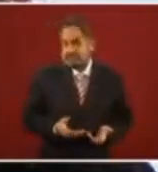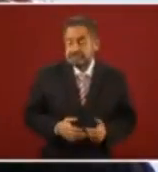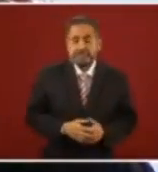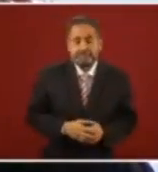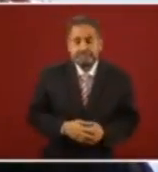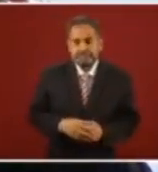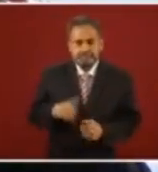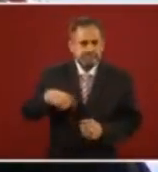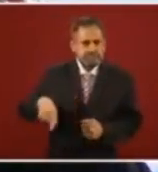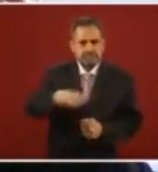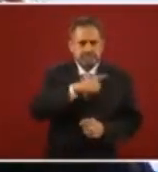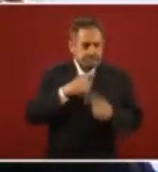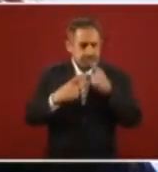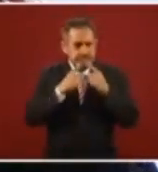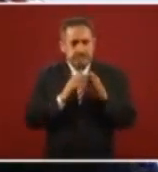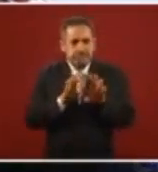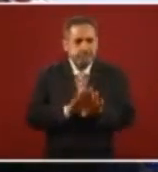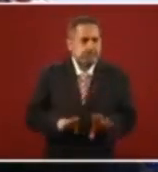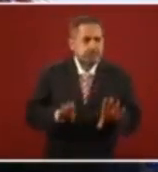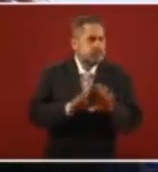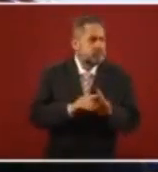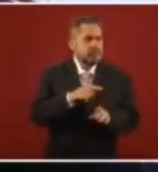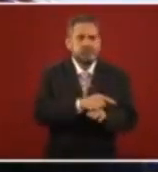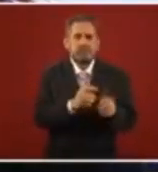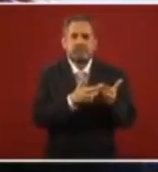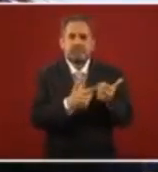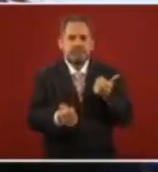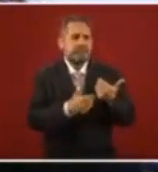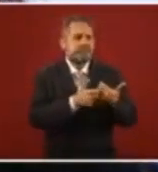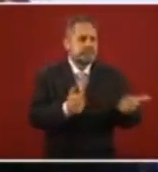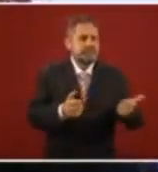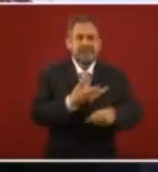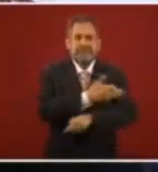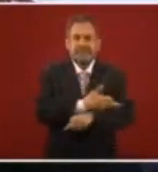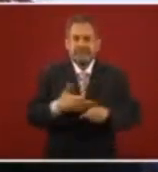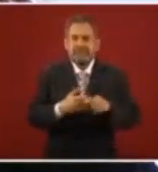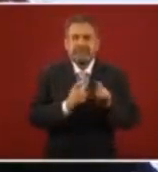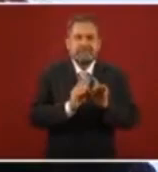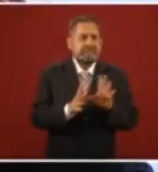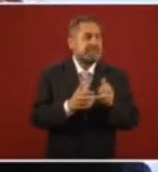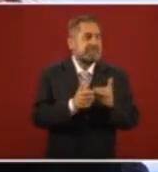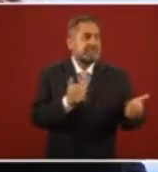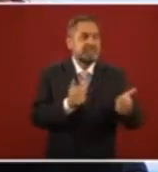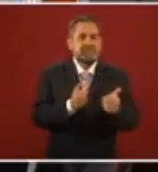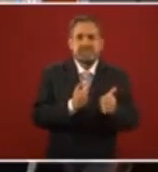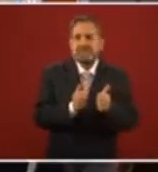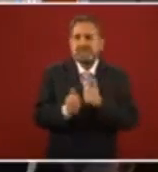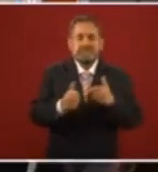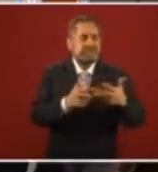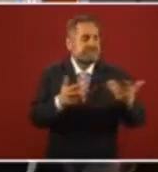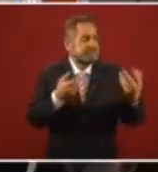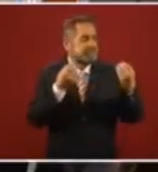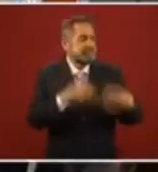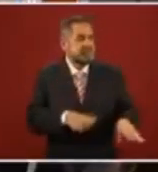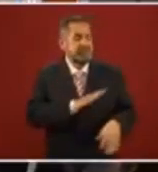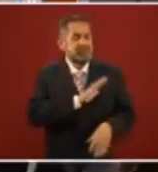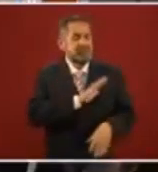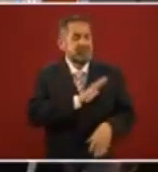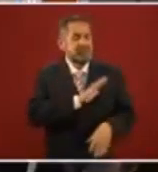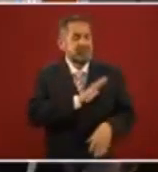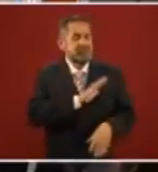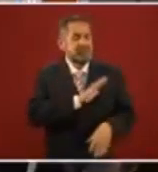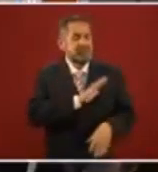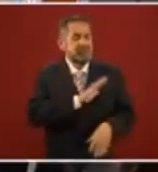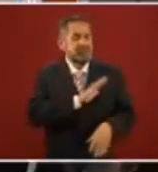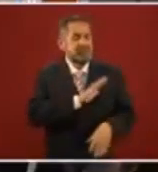sobre cómo estas dinámicas de fragmentación pueden irse superando a través de ejercicios de articulación con